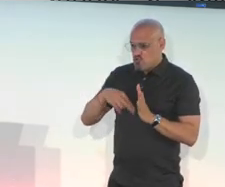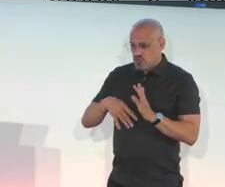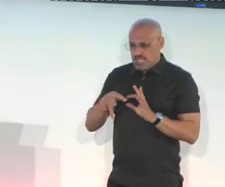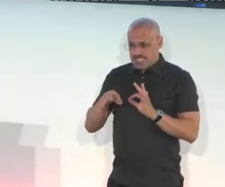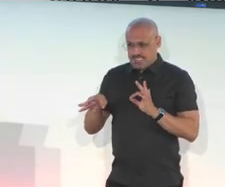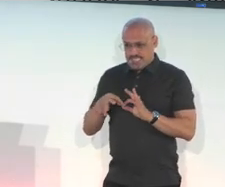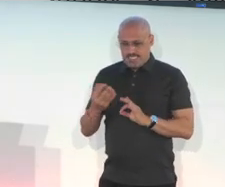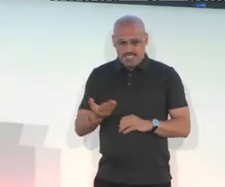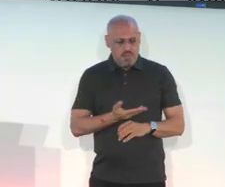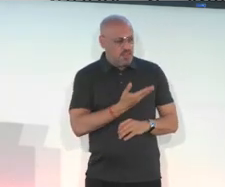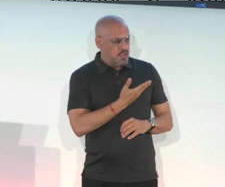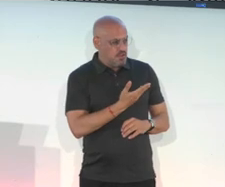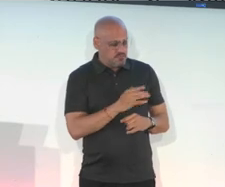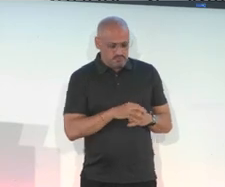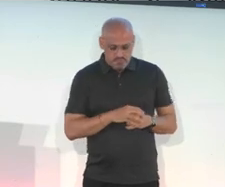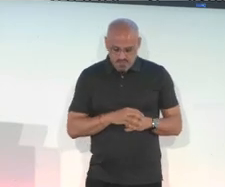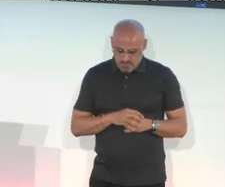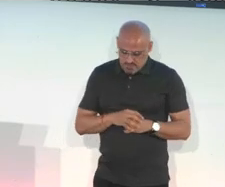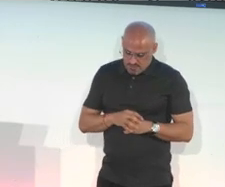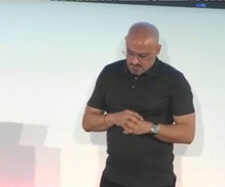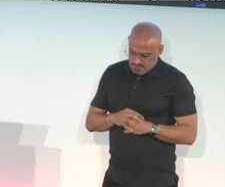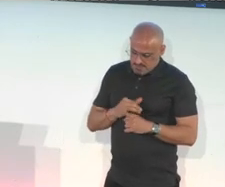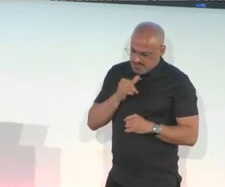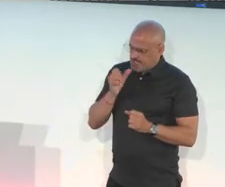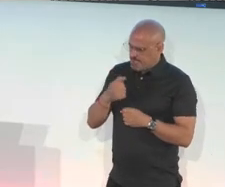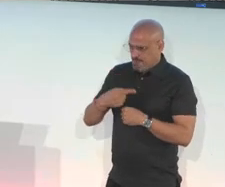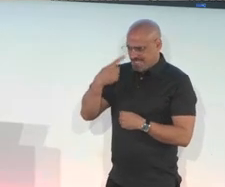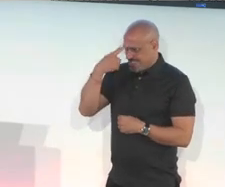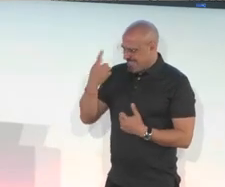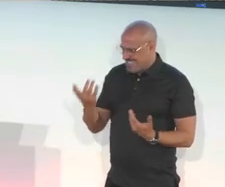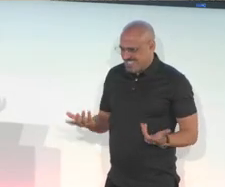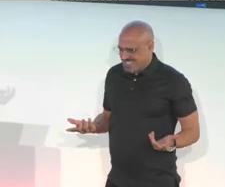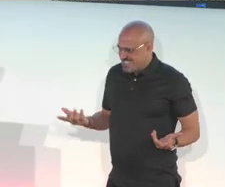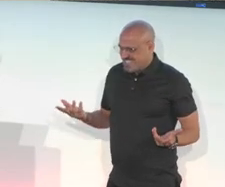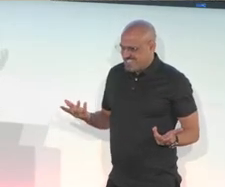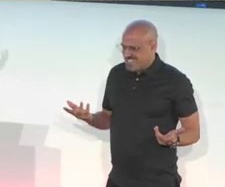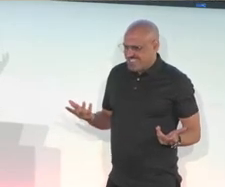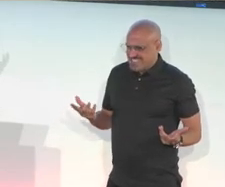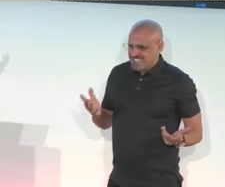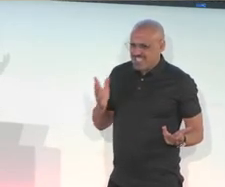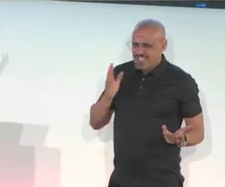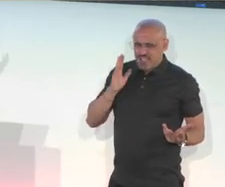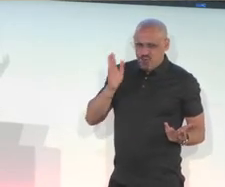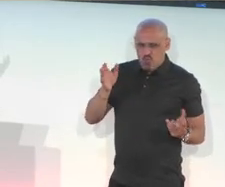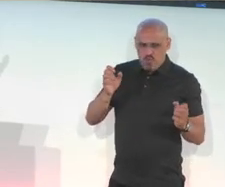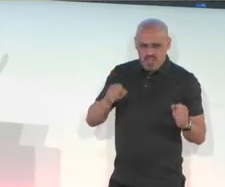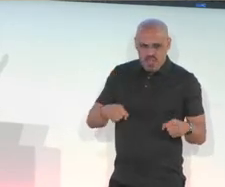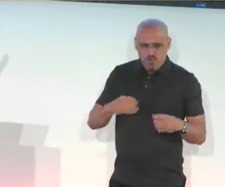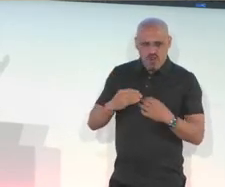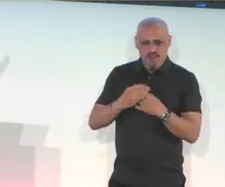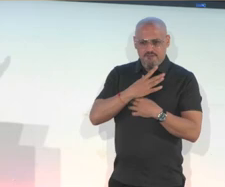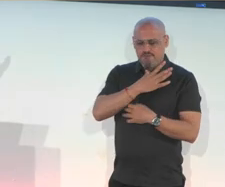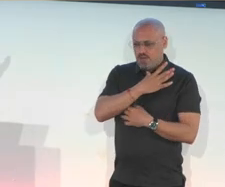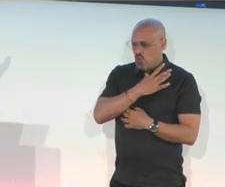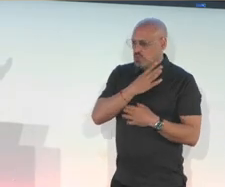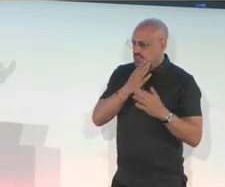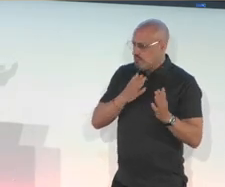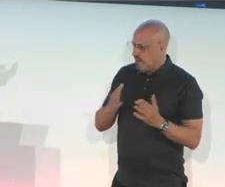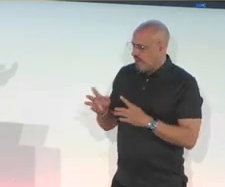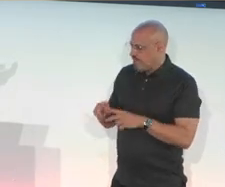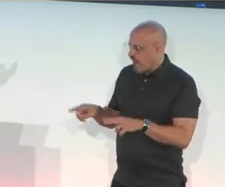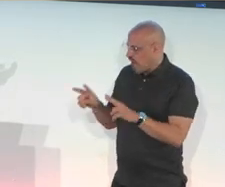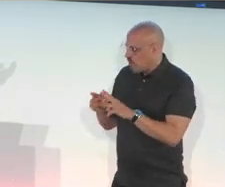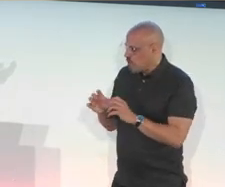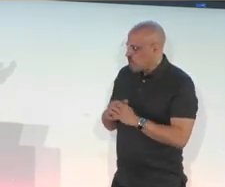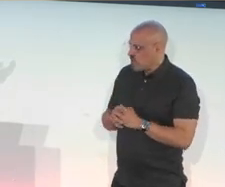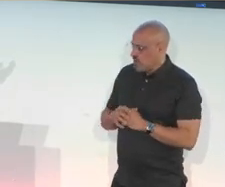sentence there, it's a lot of, it doesn't make any sense. It will be able to influence a plant on valley, or it